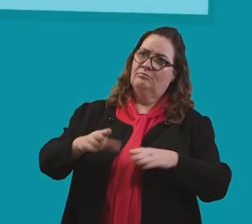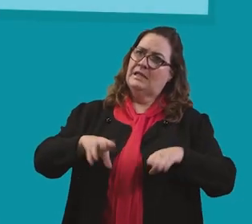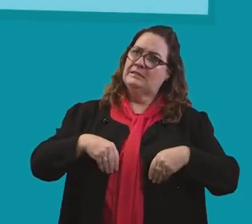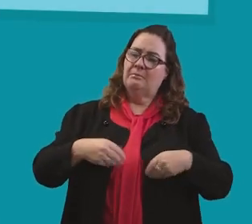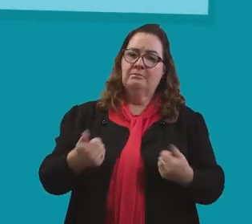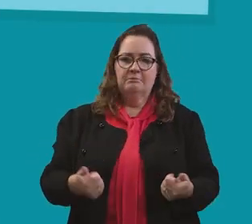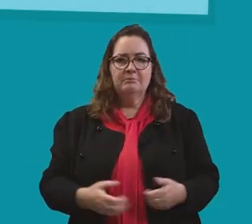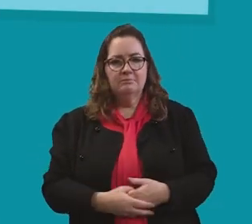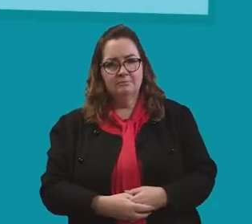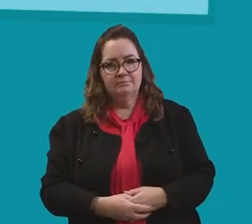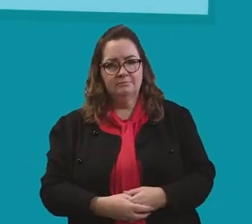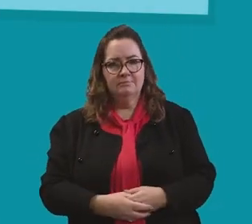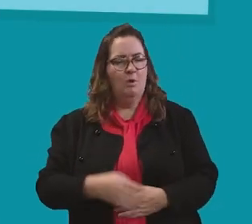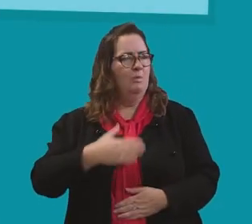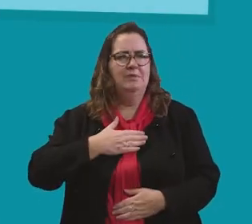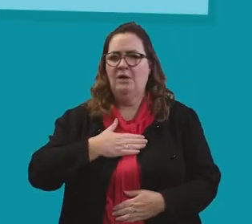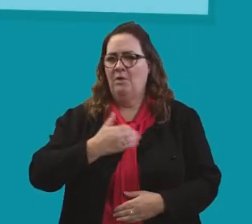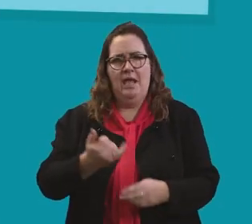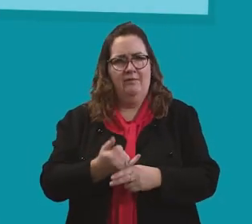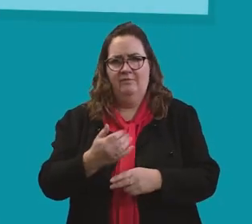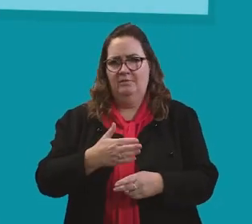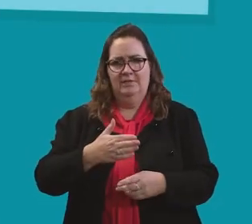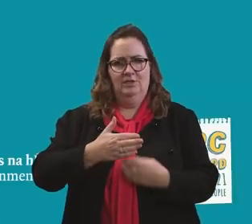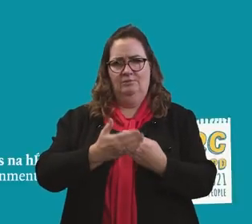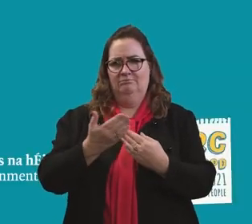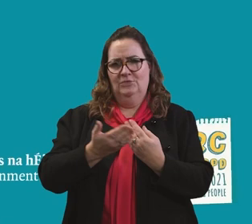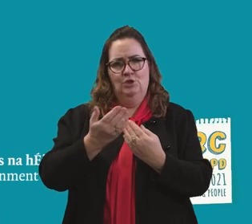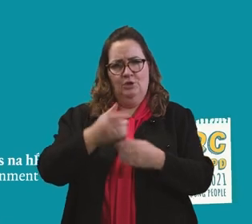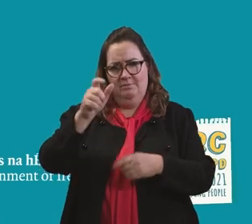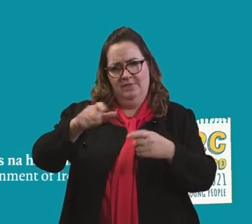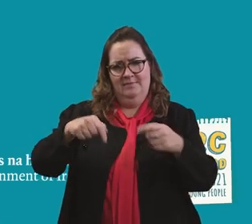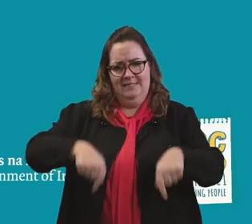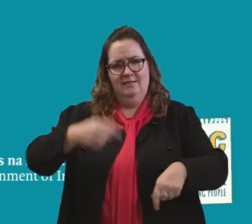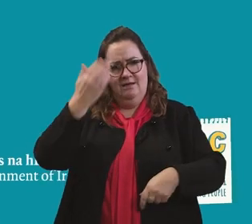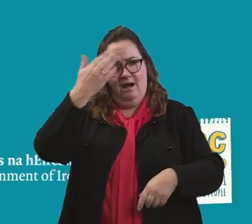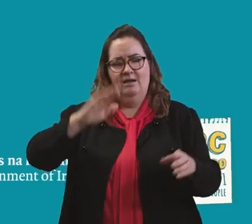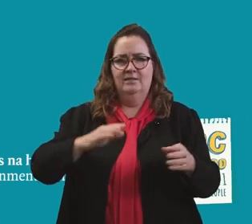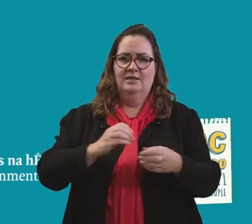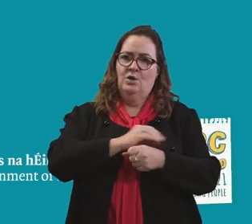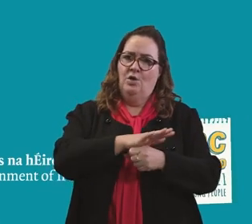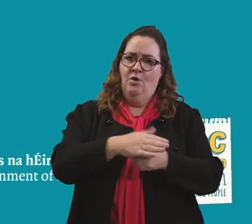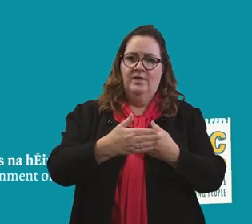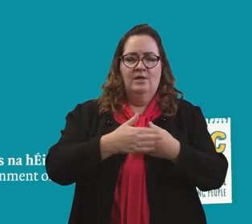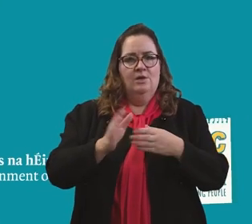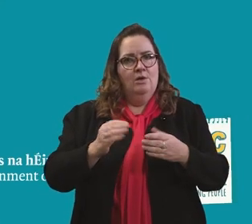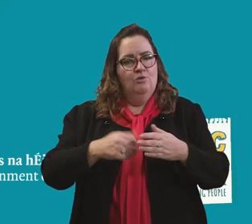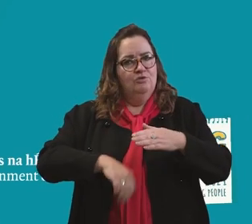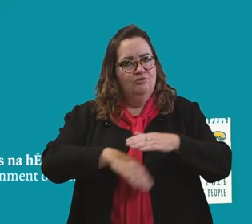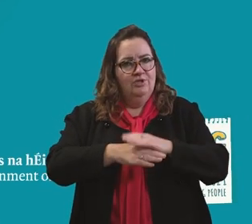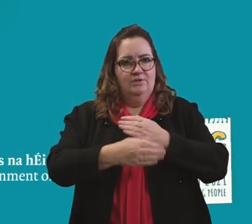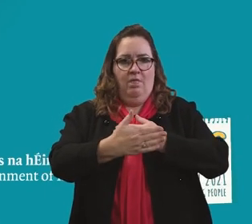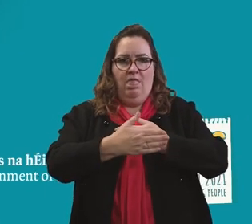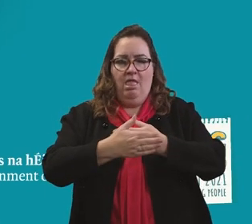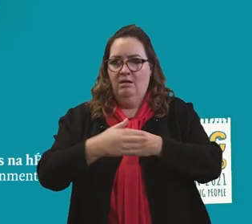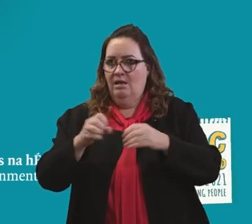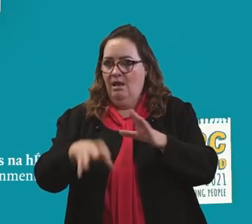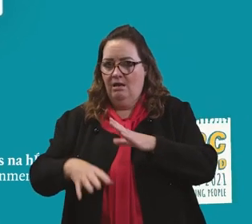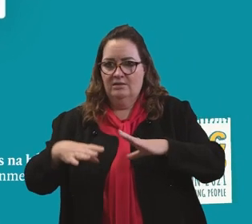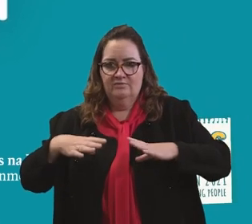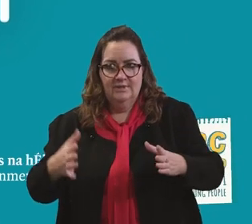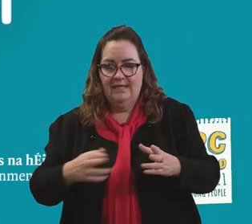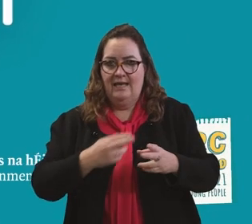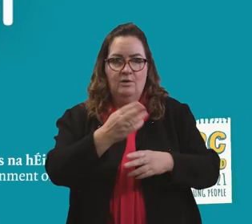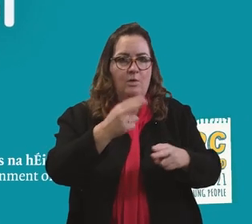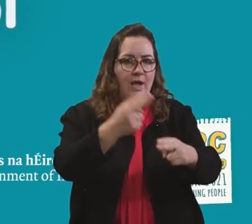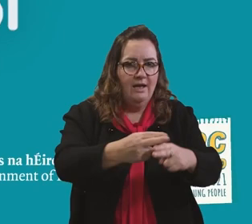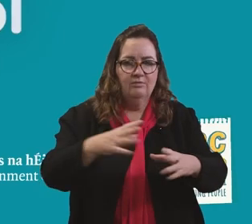What we don't like about being a young person in Ireland. COVID-19 restrictions, including loss of freedom, increased pressure on